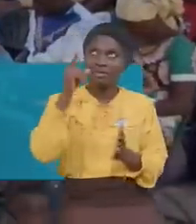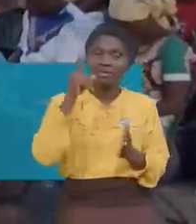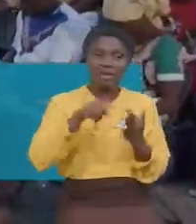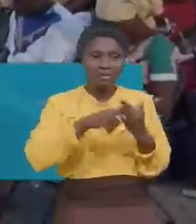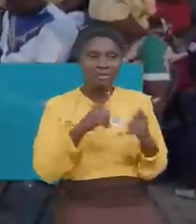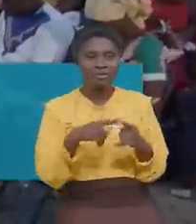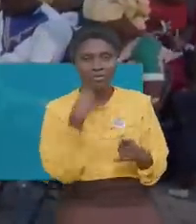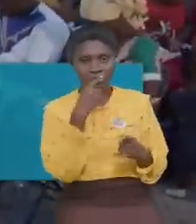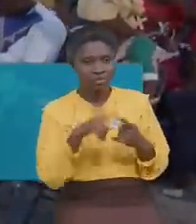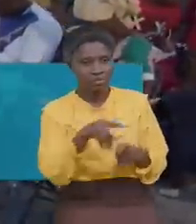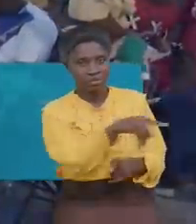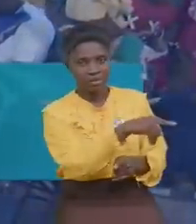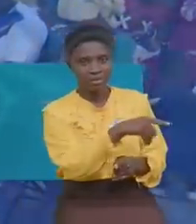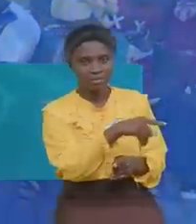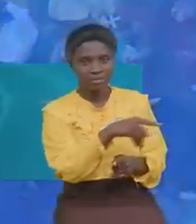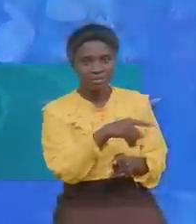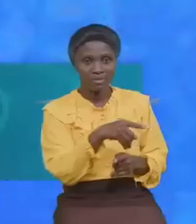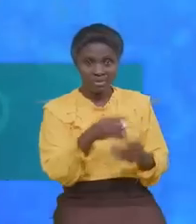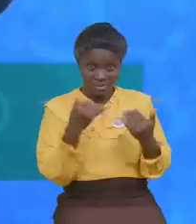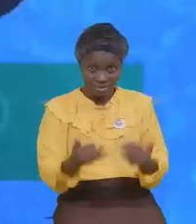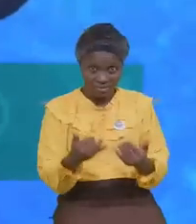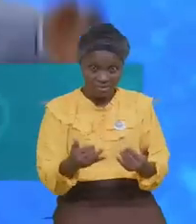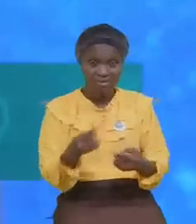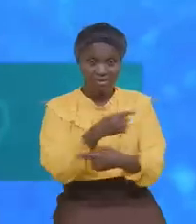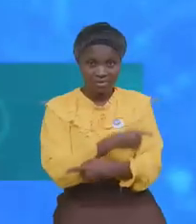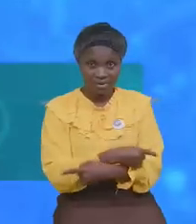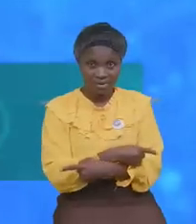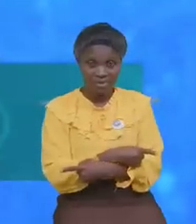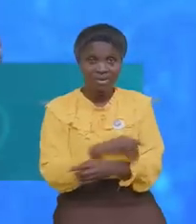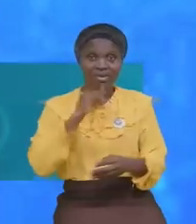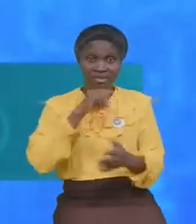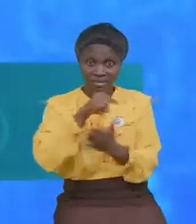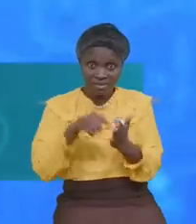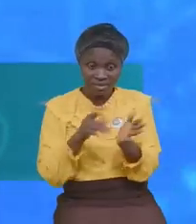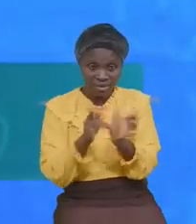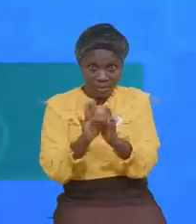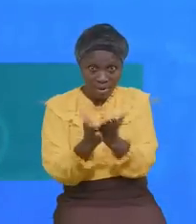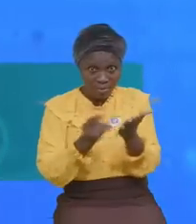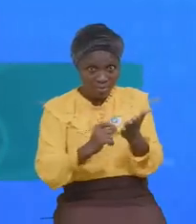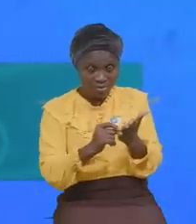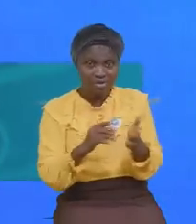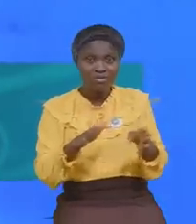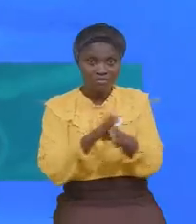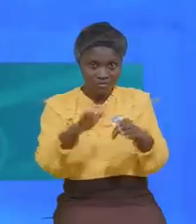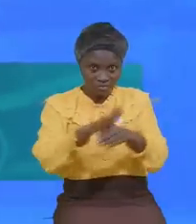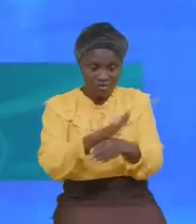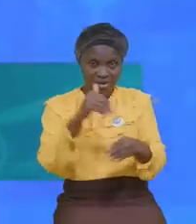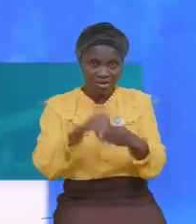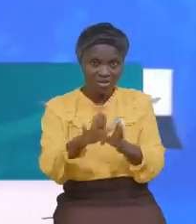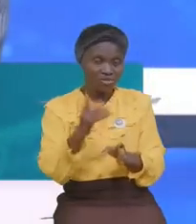them, this day is this scripture fulfilled in your ears.